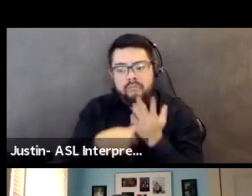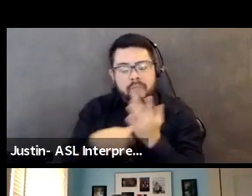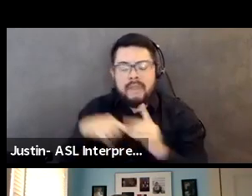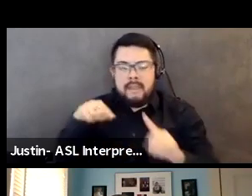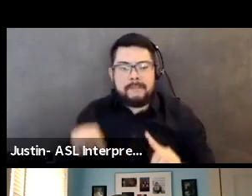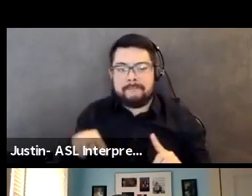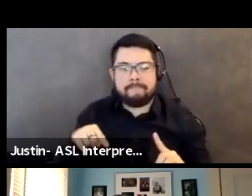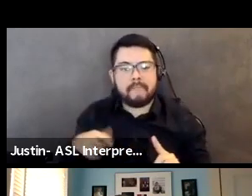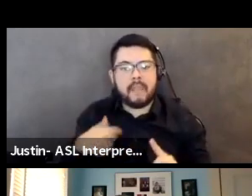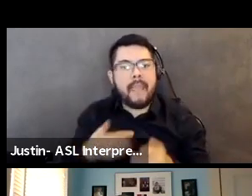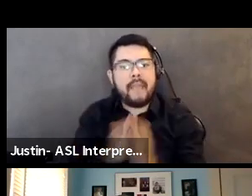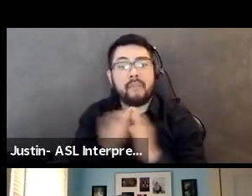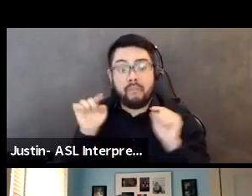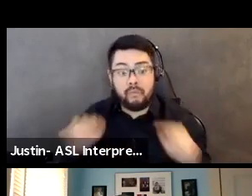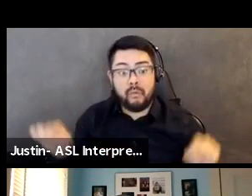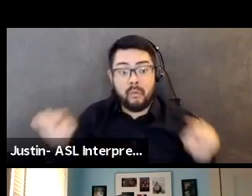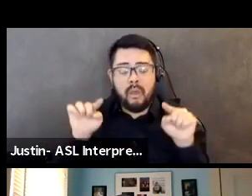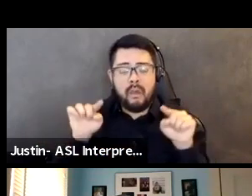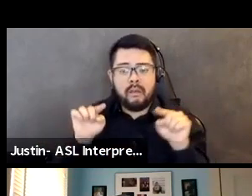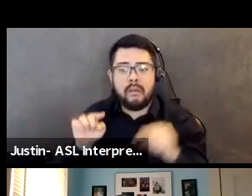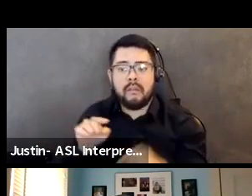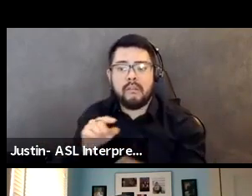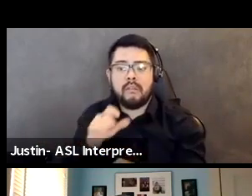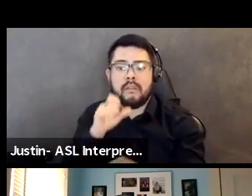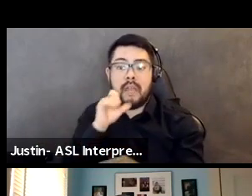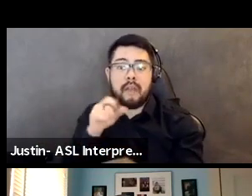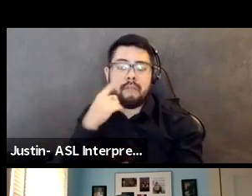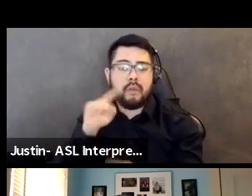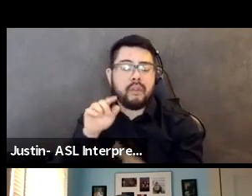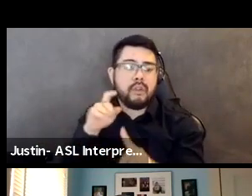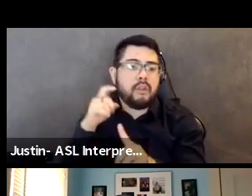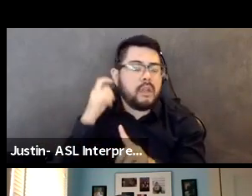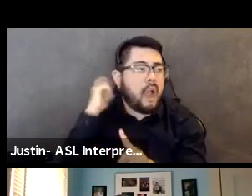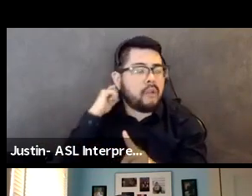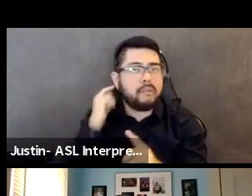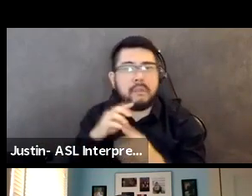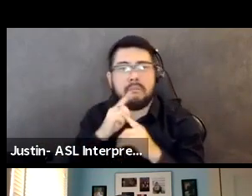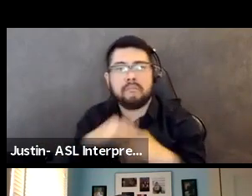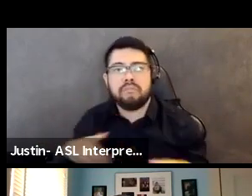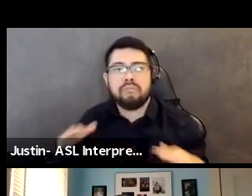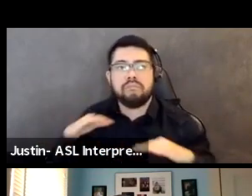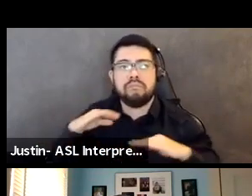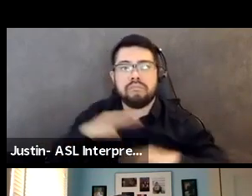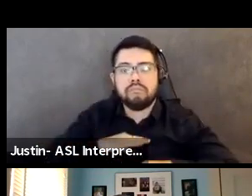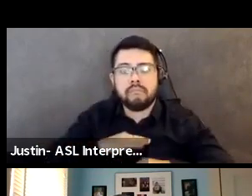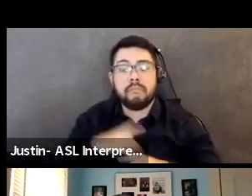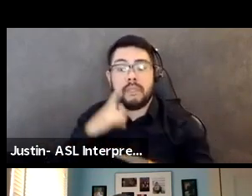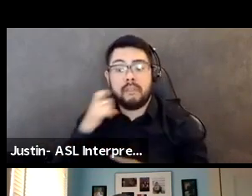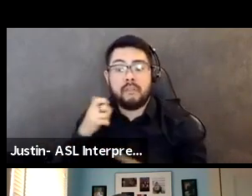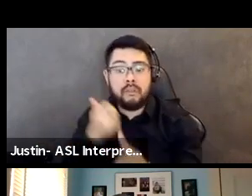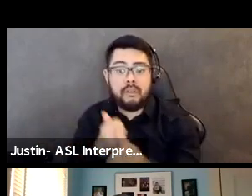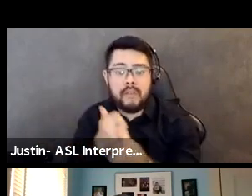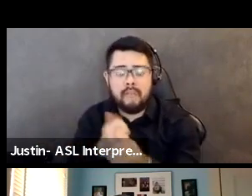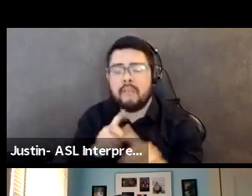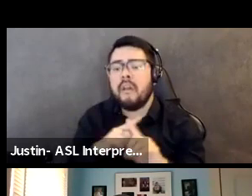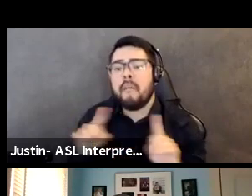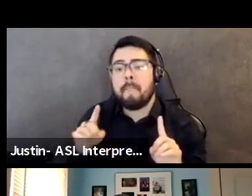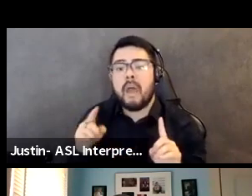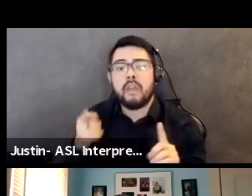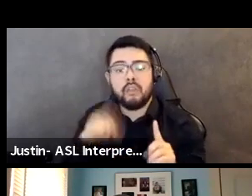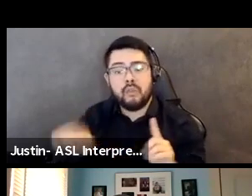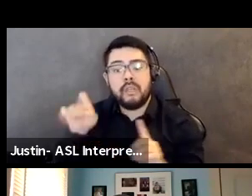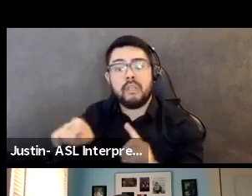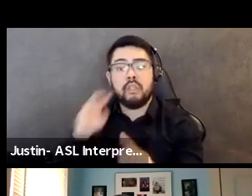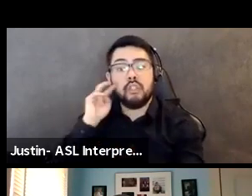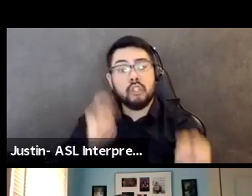everyone on the board here not to search your conscience because you already should have done that with people and students being outside some of your homes but to look at